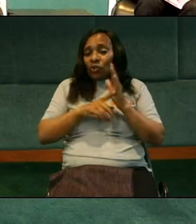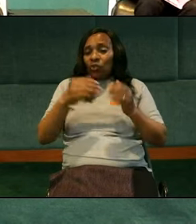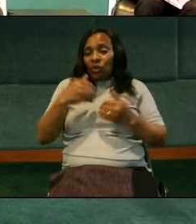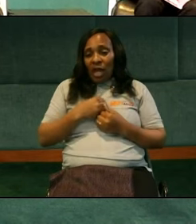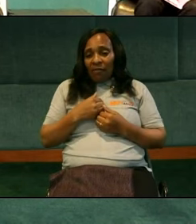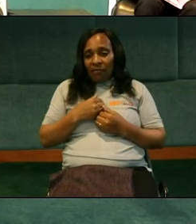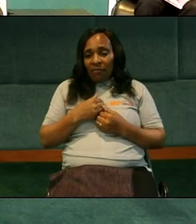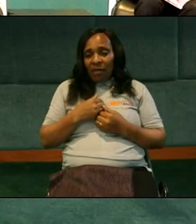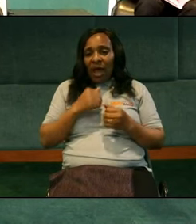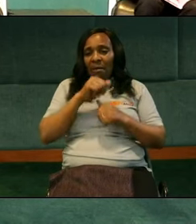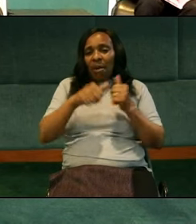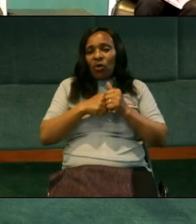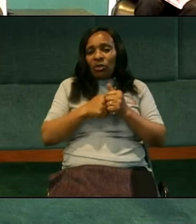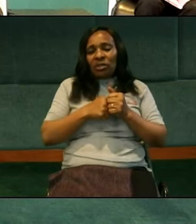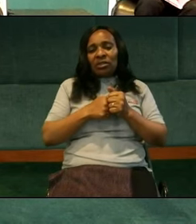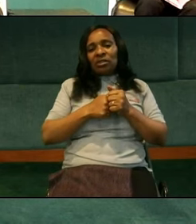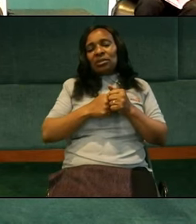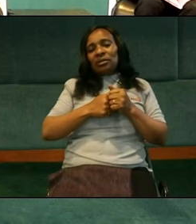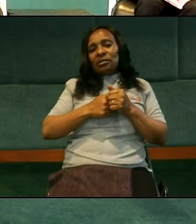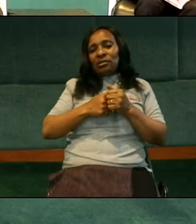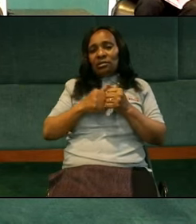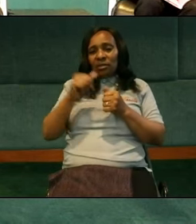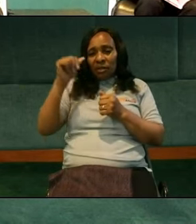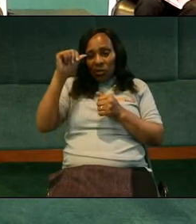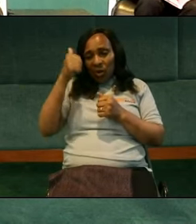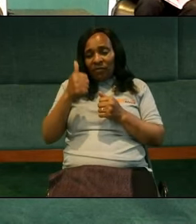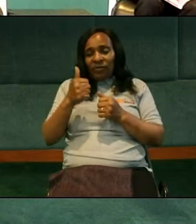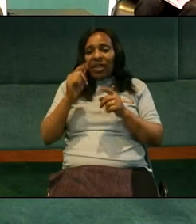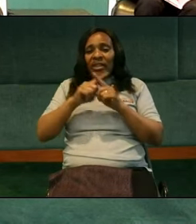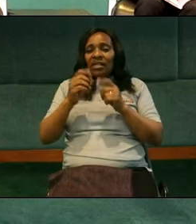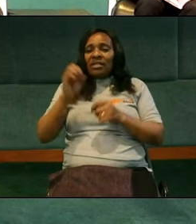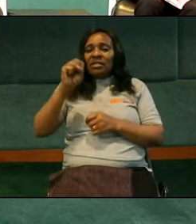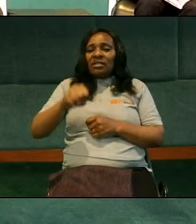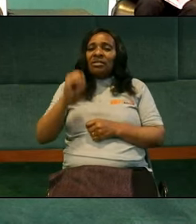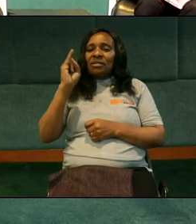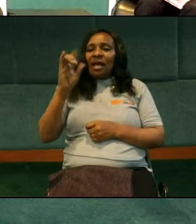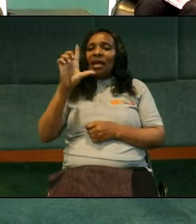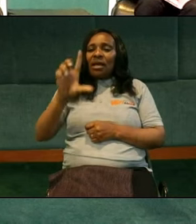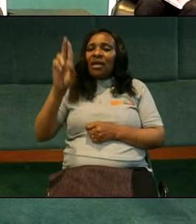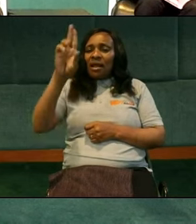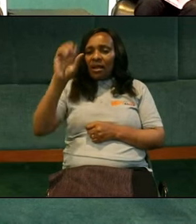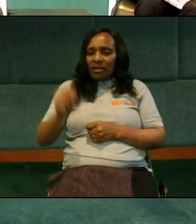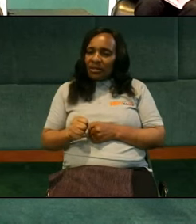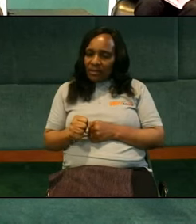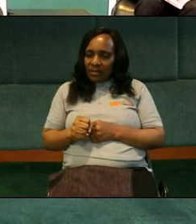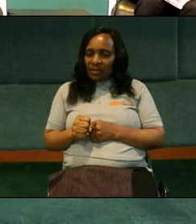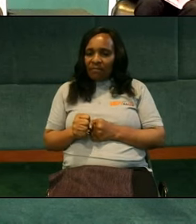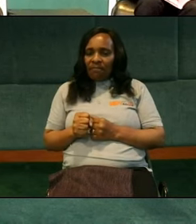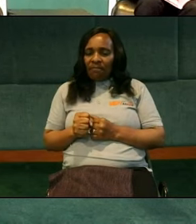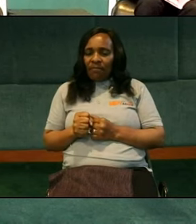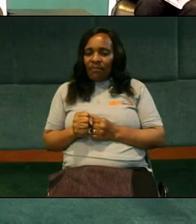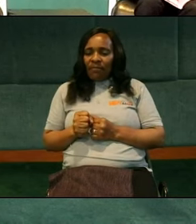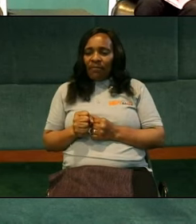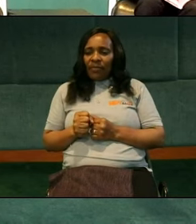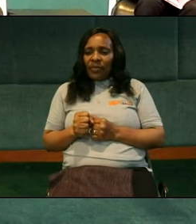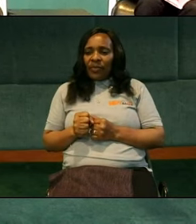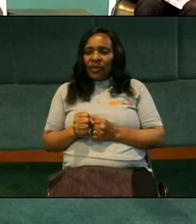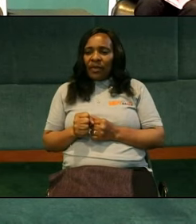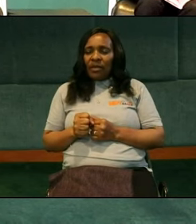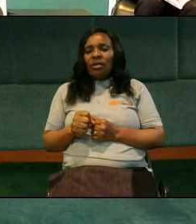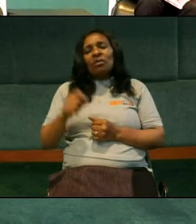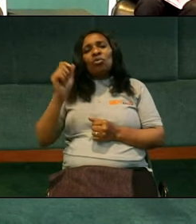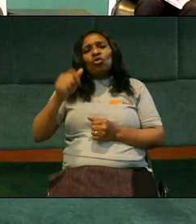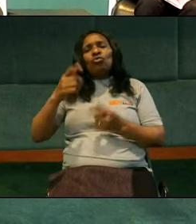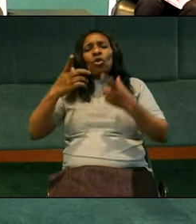lesson about the wise and foolish king? Then we'll have Silas next, then Alvin, you'll go last. We should